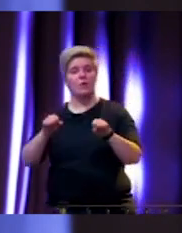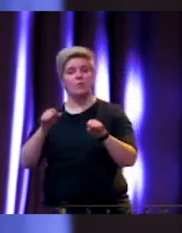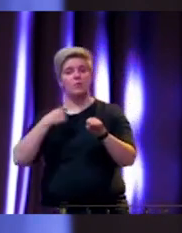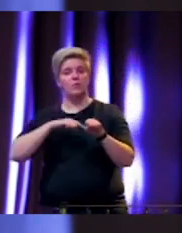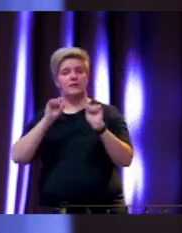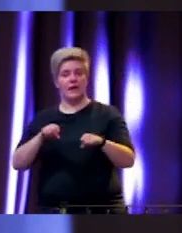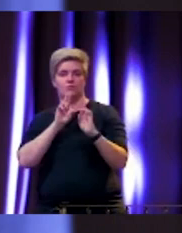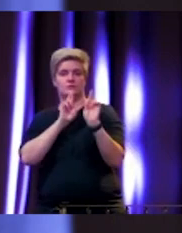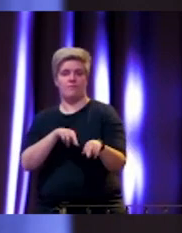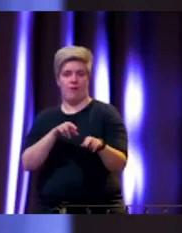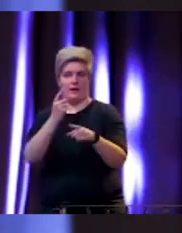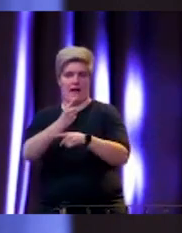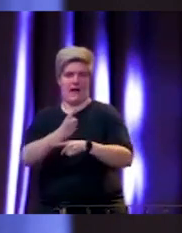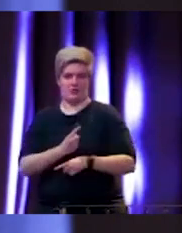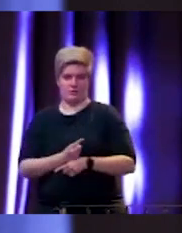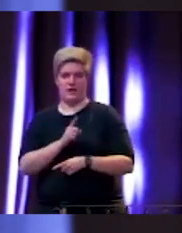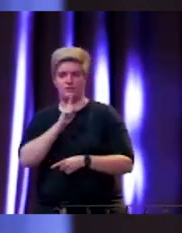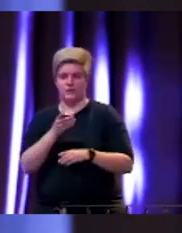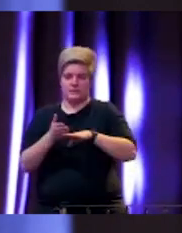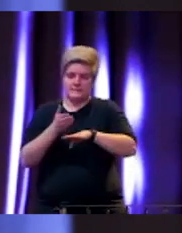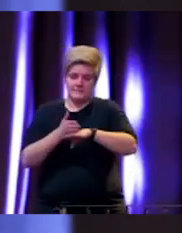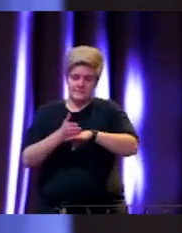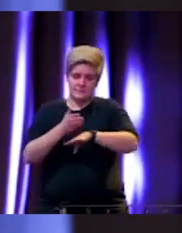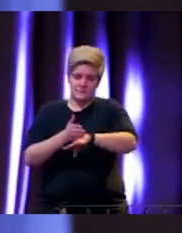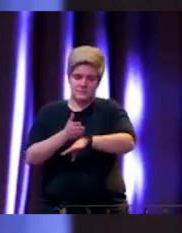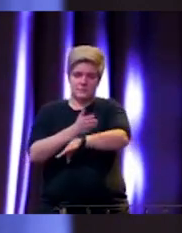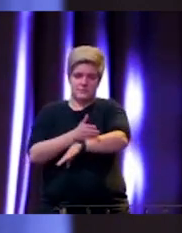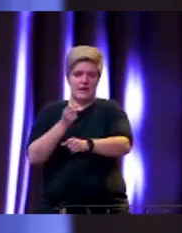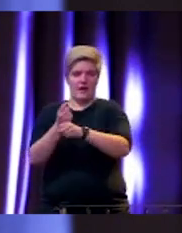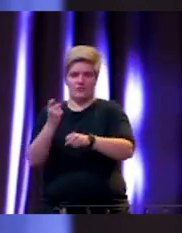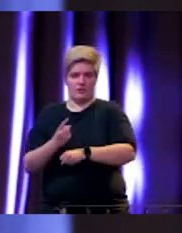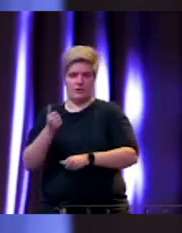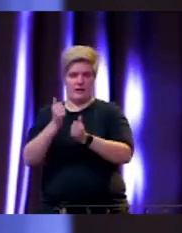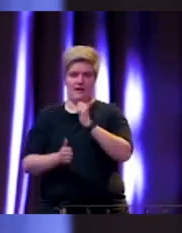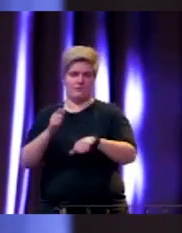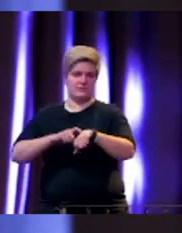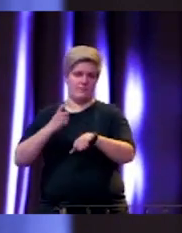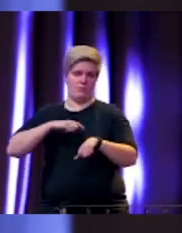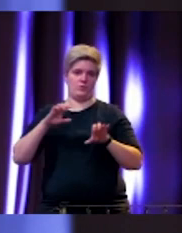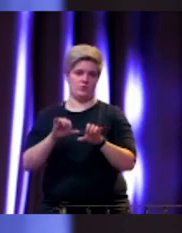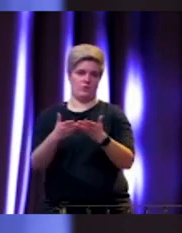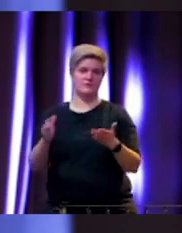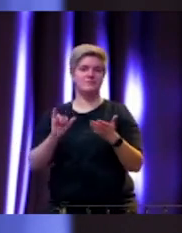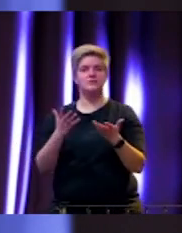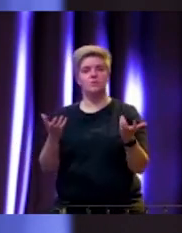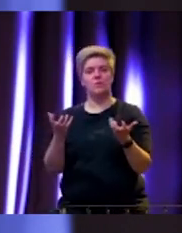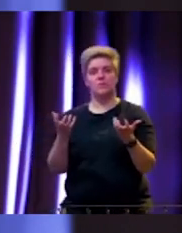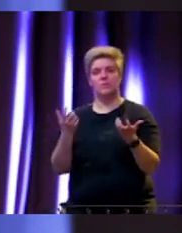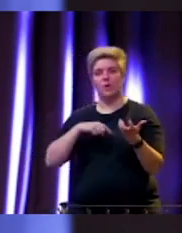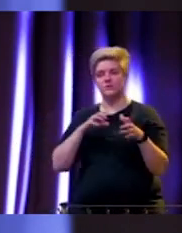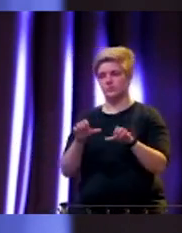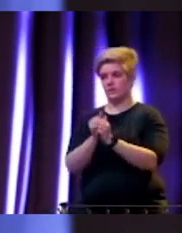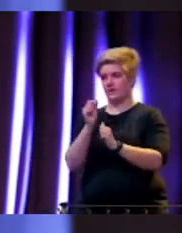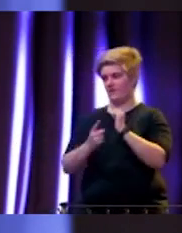just incrementally better every step of the way, every stage we do this, is what we're looking to do with everyone. So know that, you